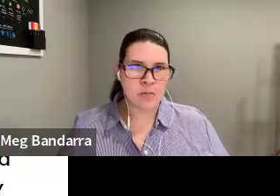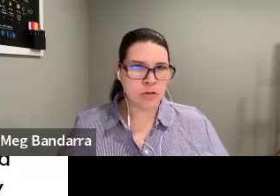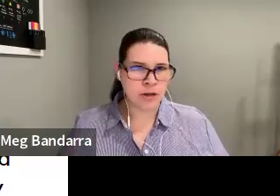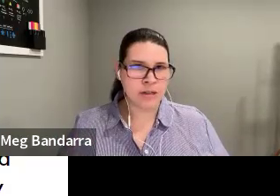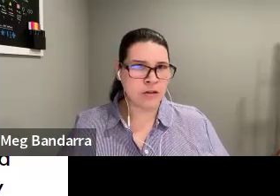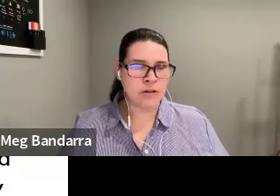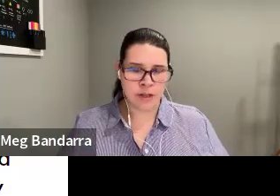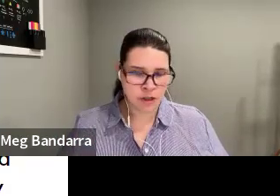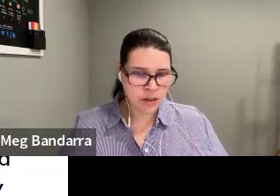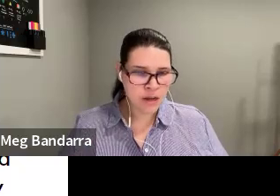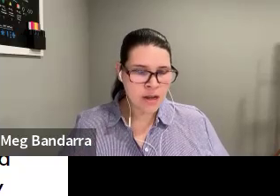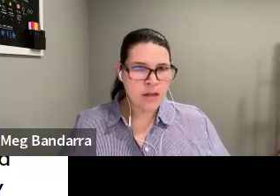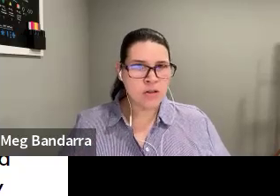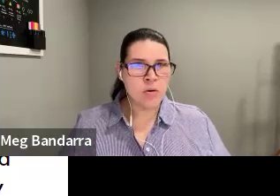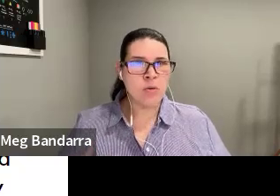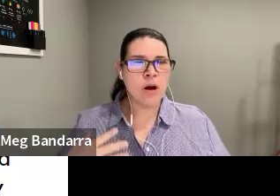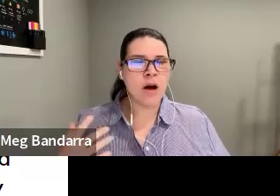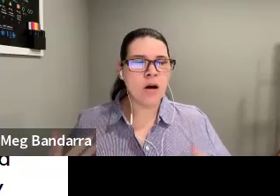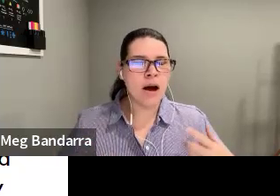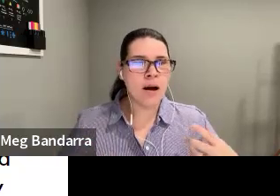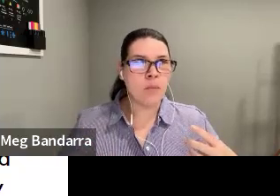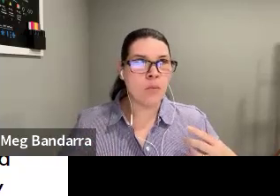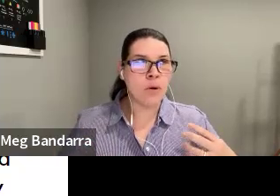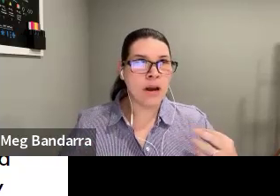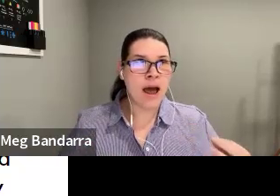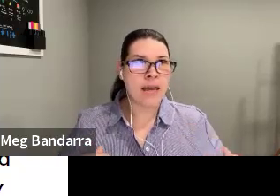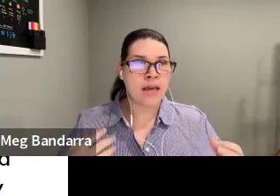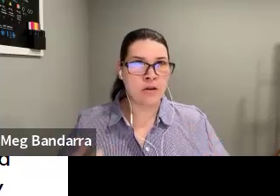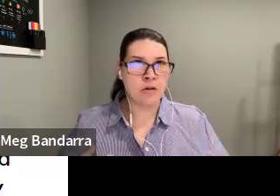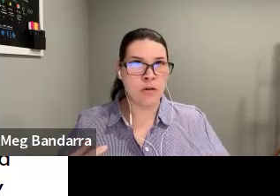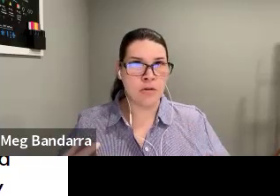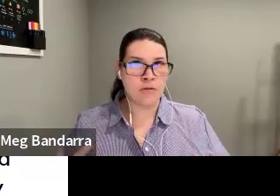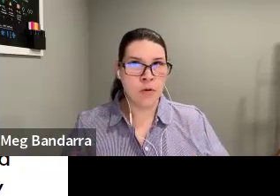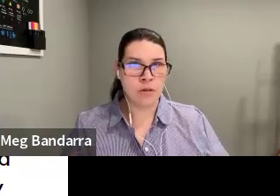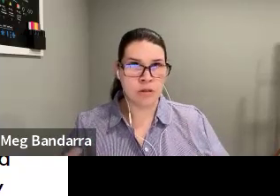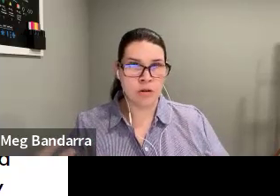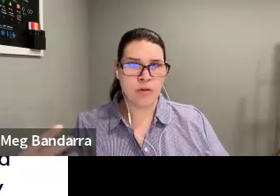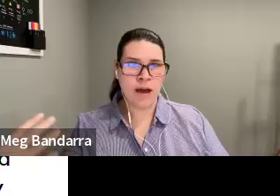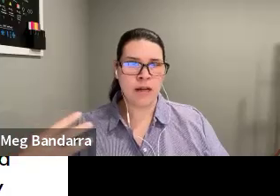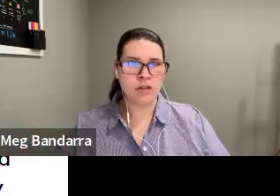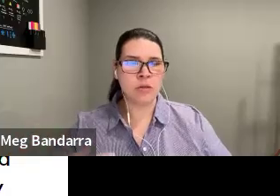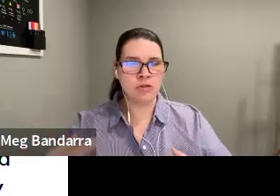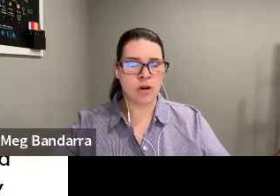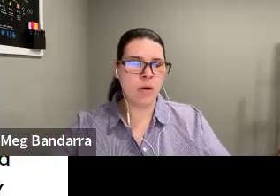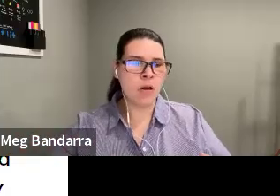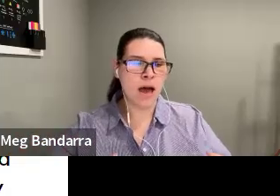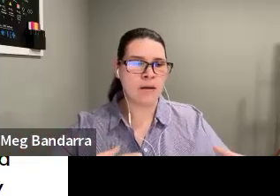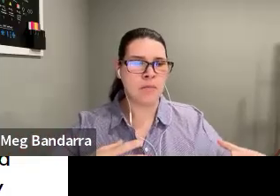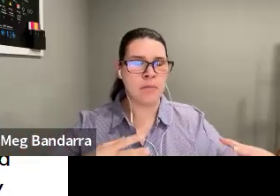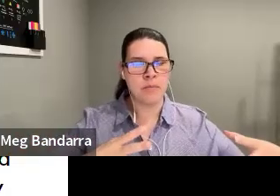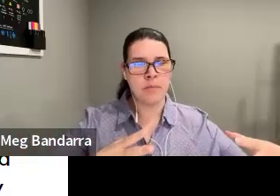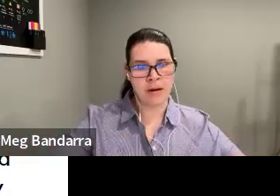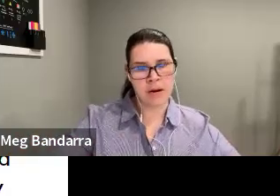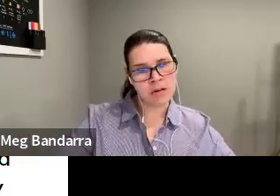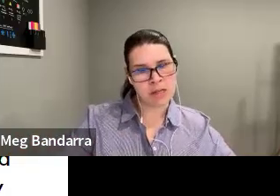our accessible trails are deficient. So when I hear folks who've had issues and trouble